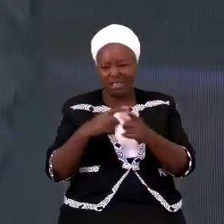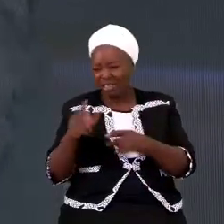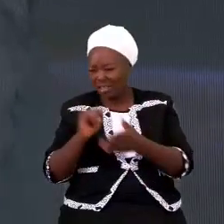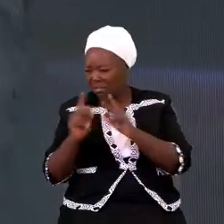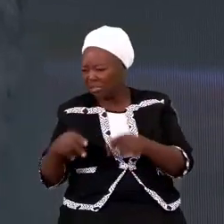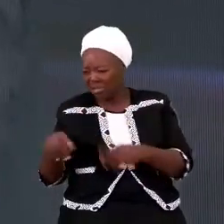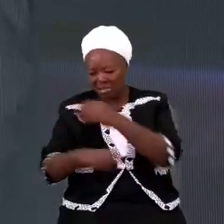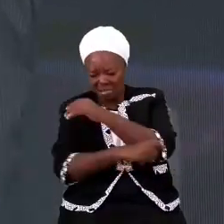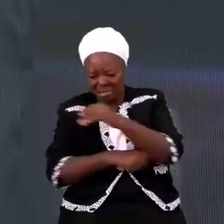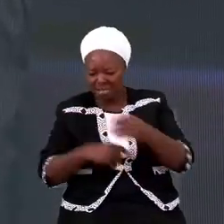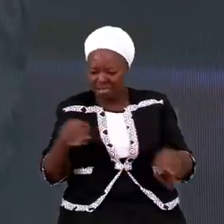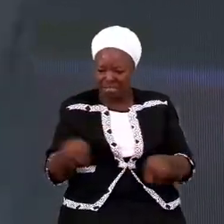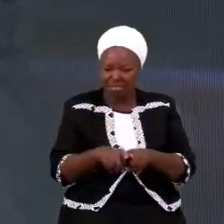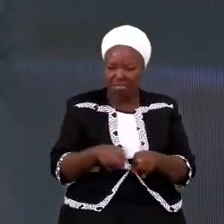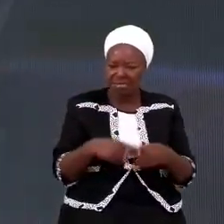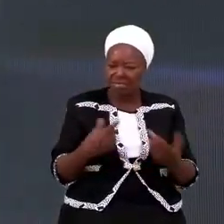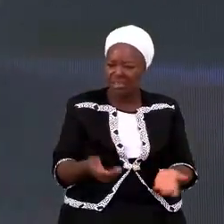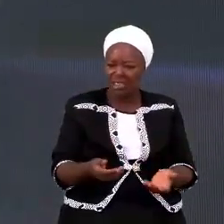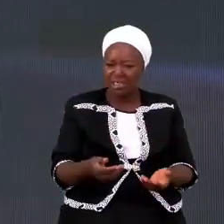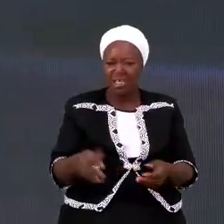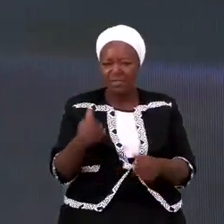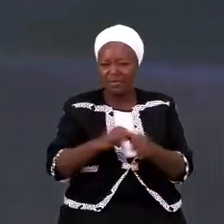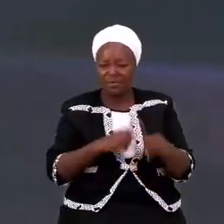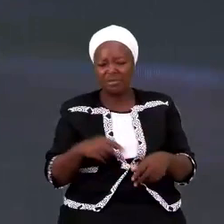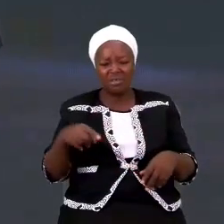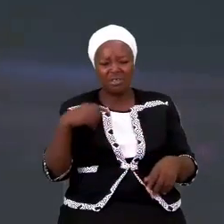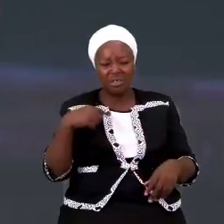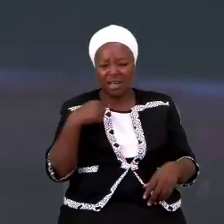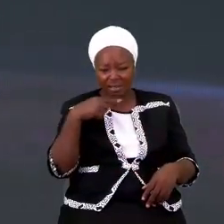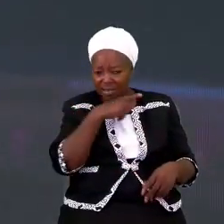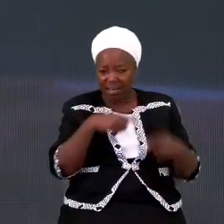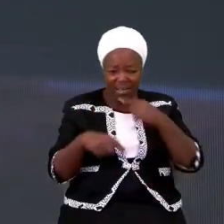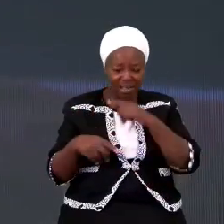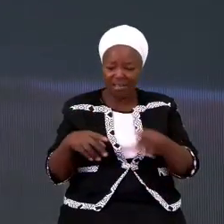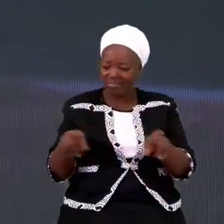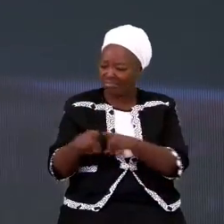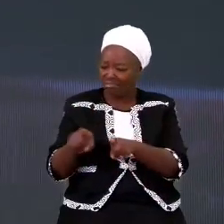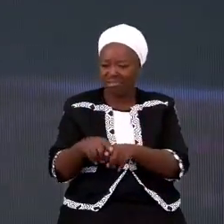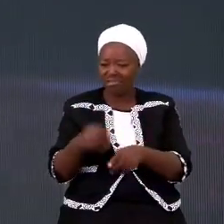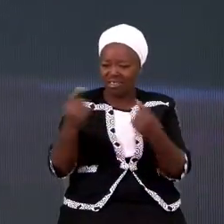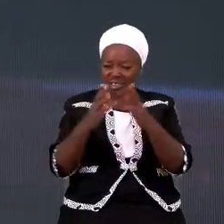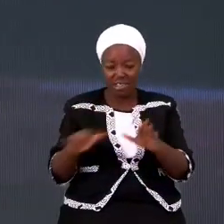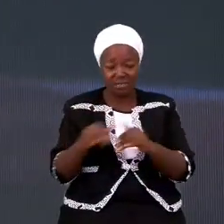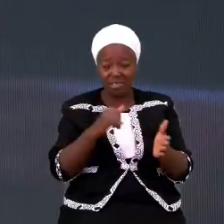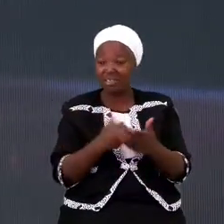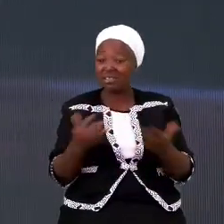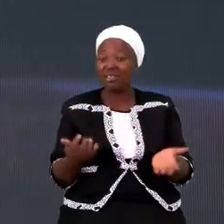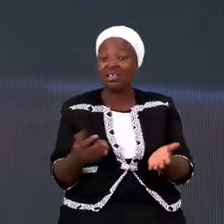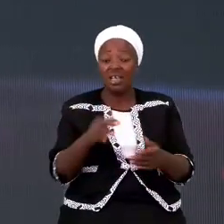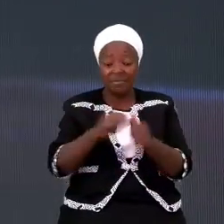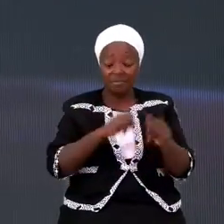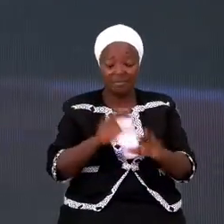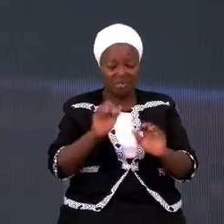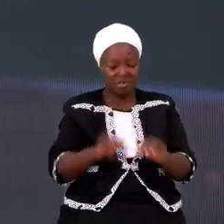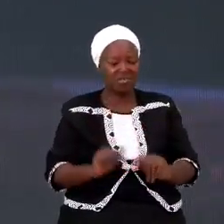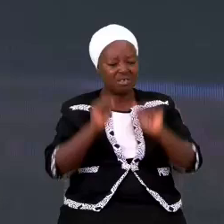and he gives his life to the devil. There's nothing peculiar about any sinner. whether that sinner goes to church or doesn't go